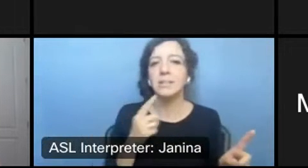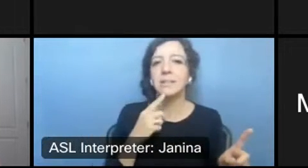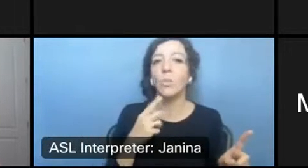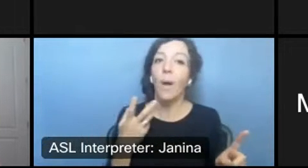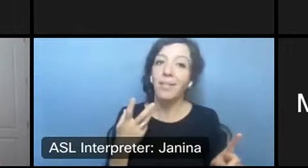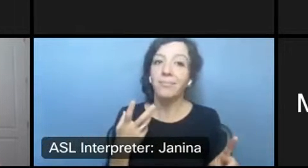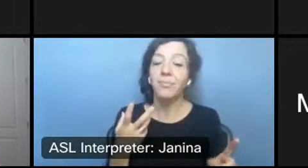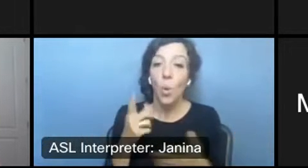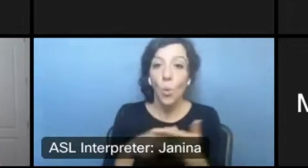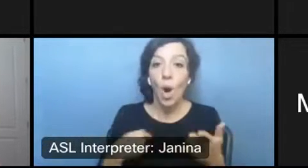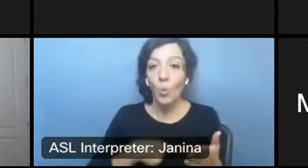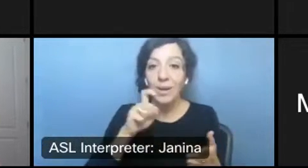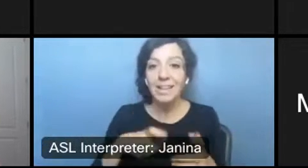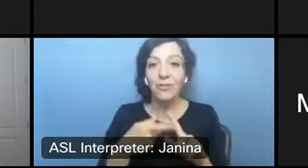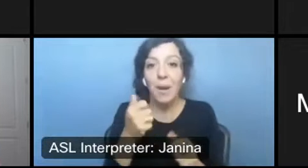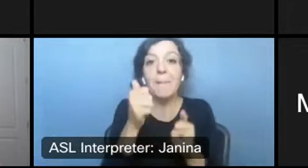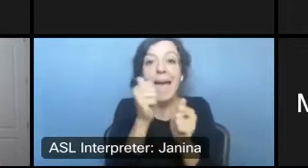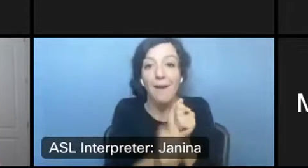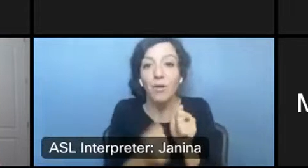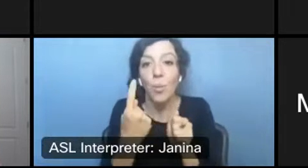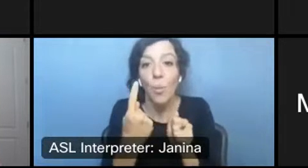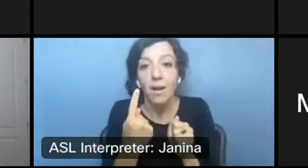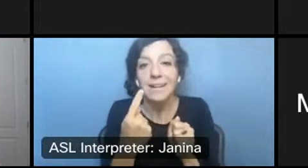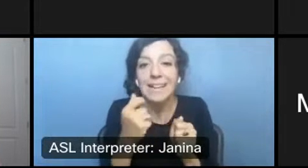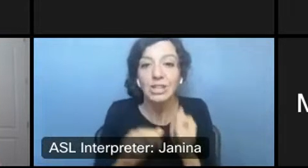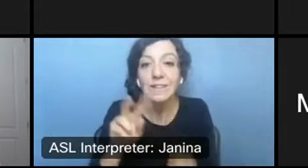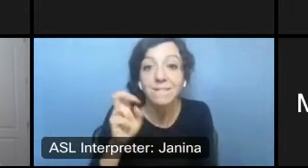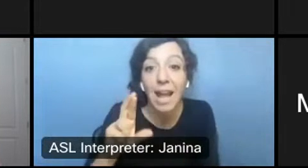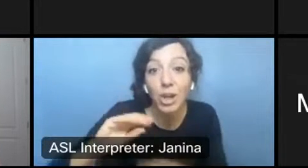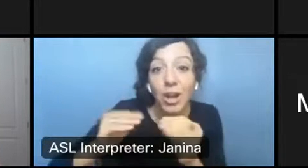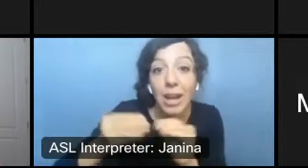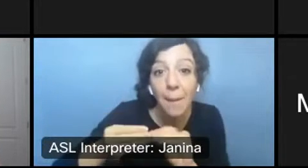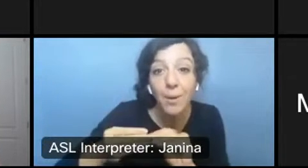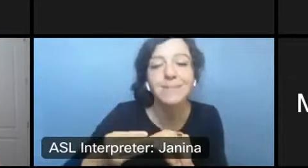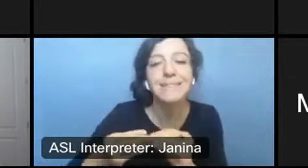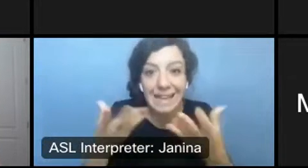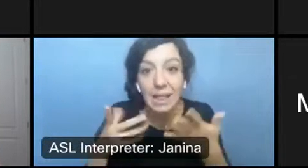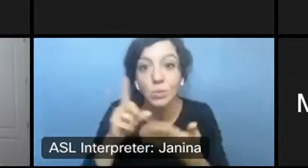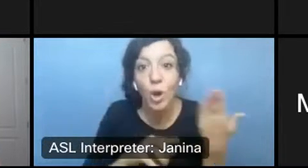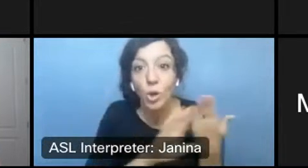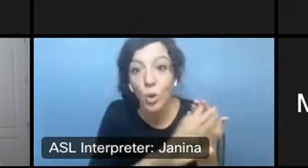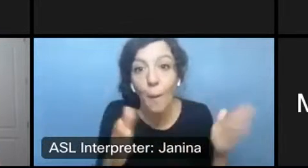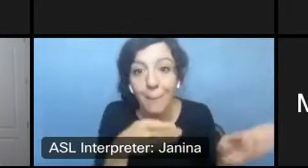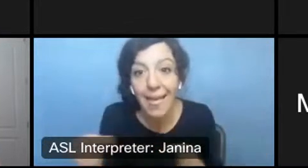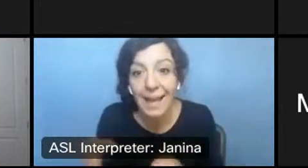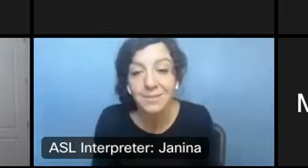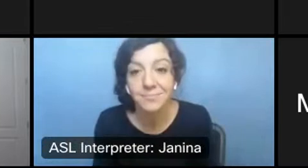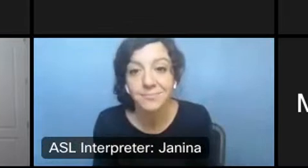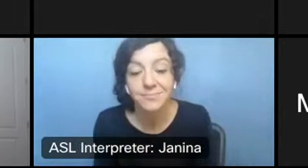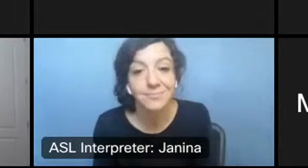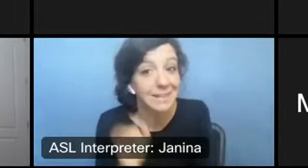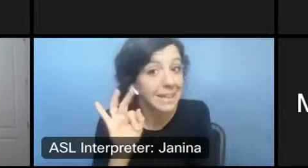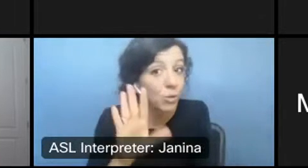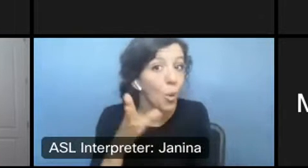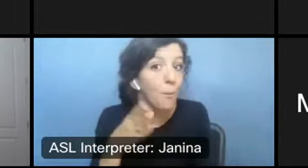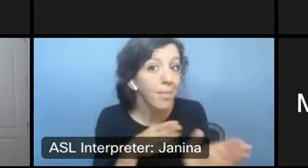from basically every vendor number that you guys have is what your plan is. If your plan is that